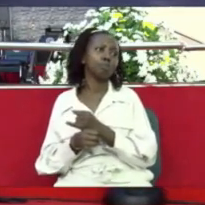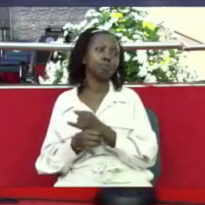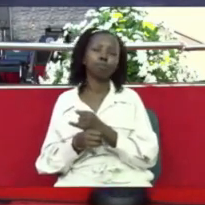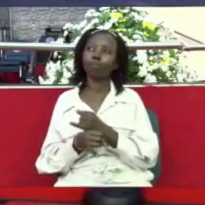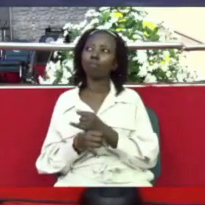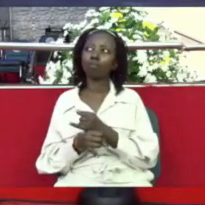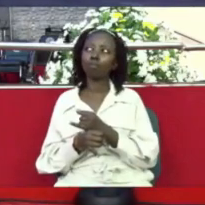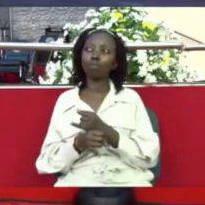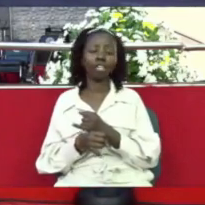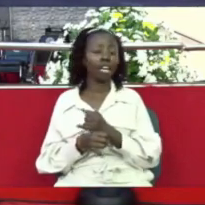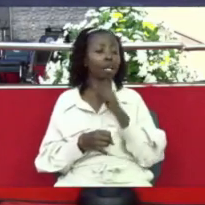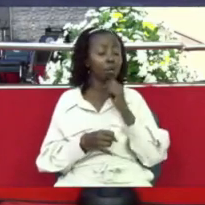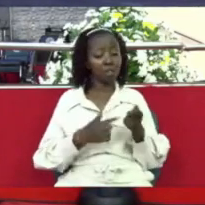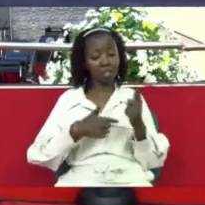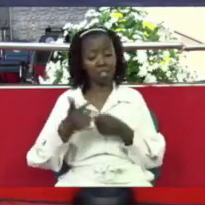And he came to me.